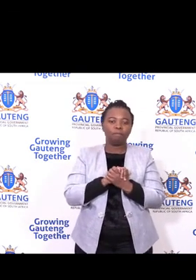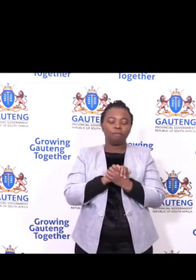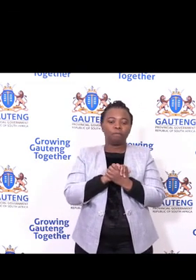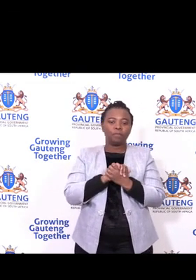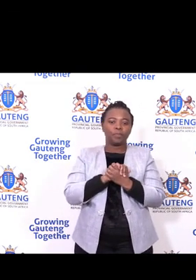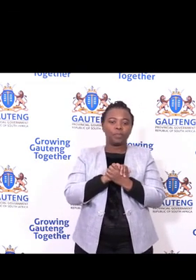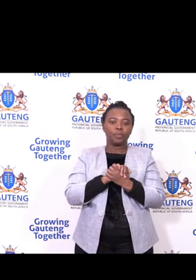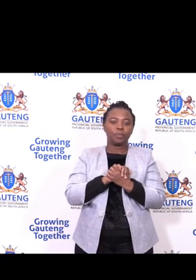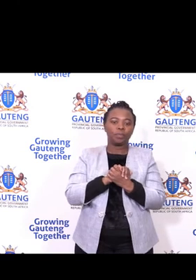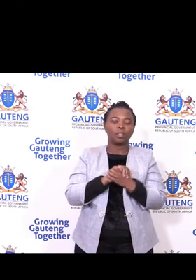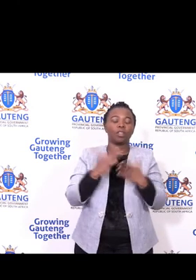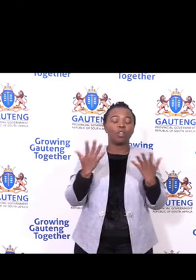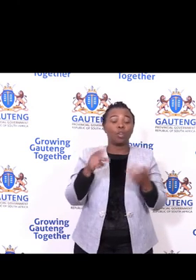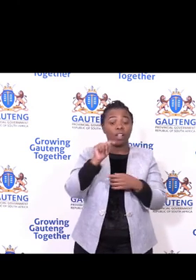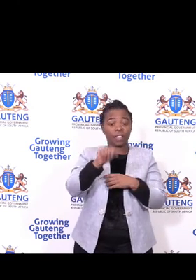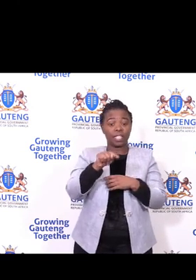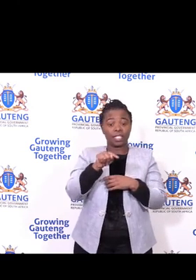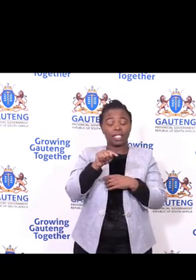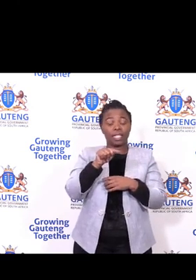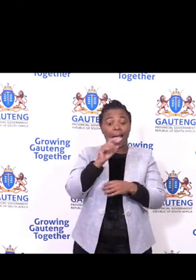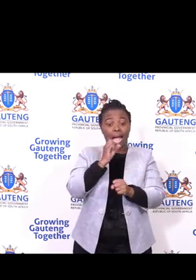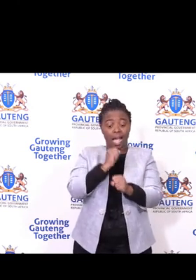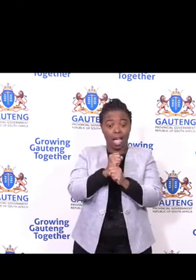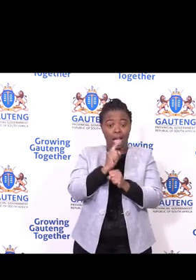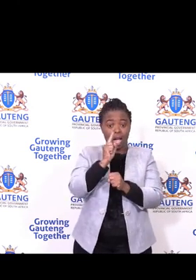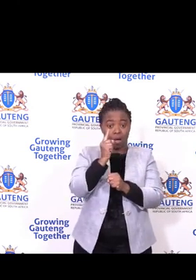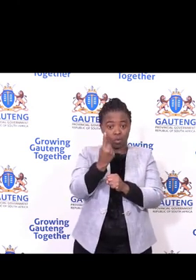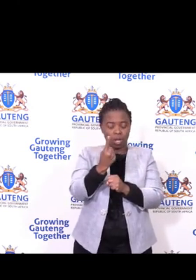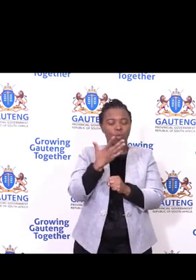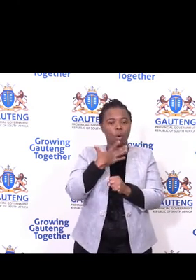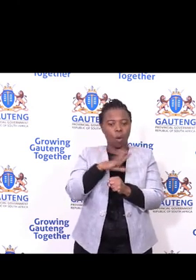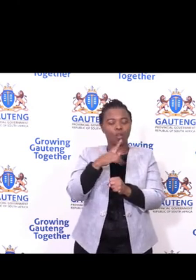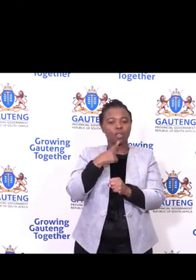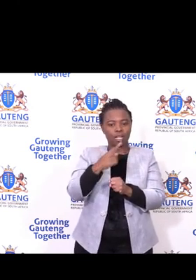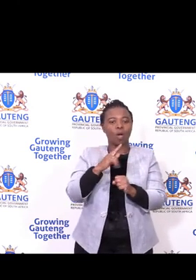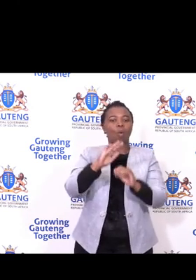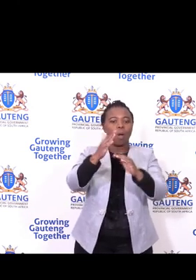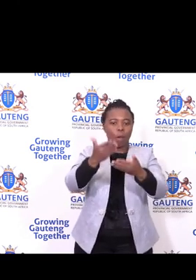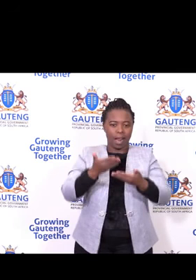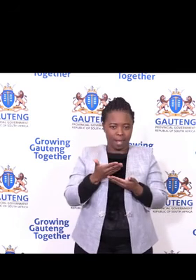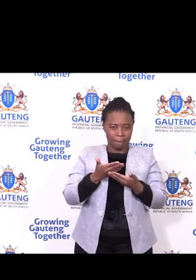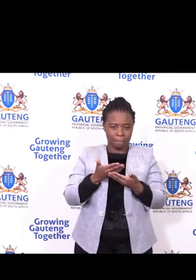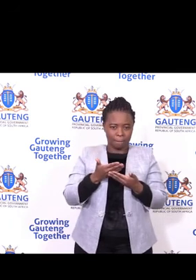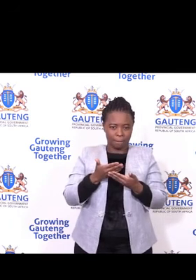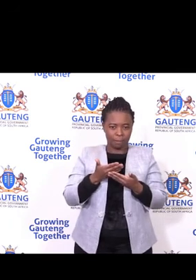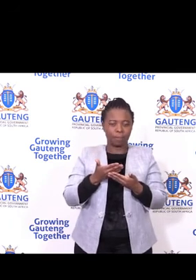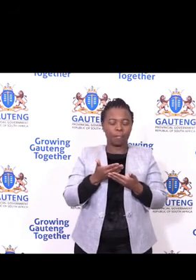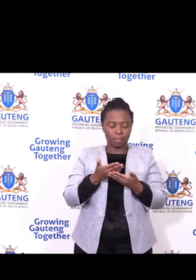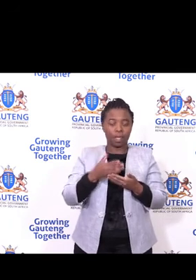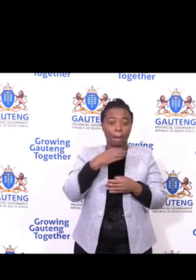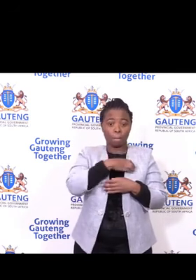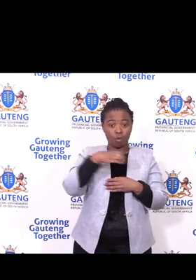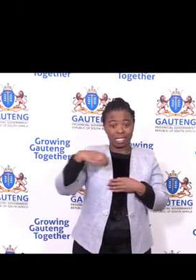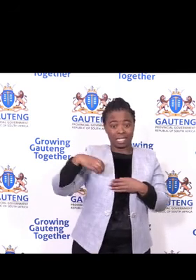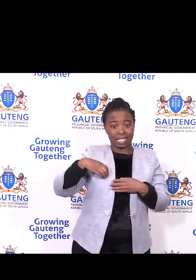This, as Gauteng, we just also want to say we welcome the measures announced by the President, the